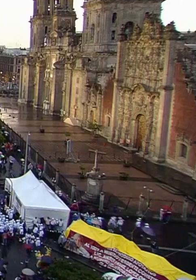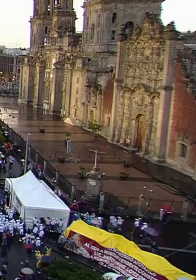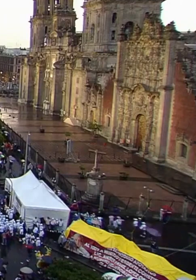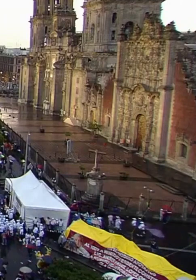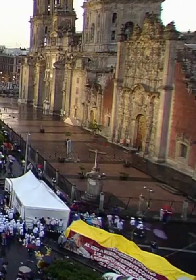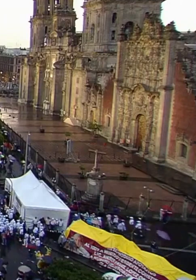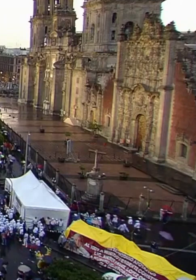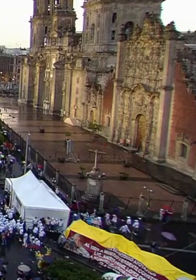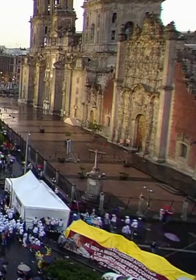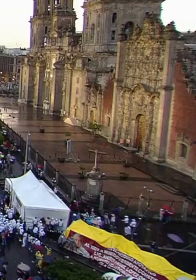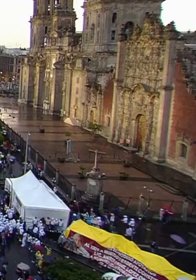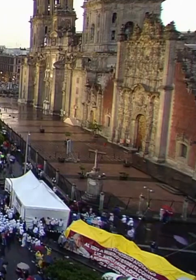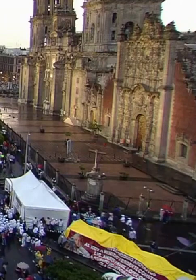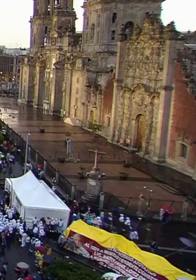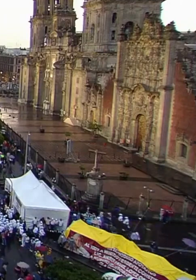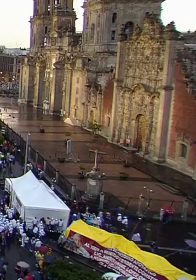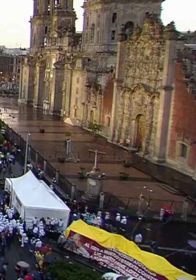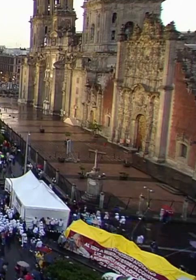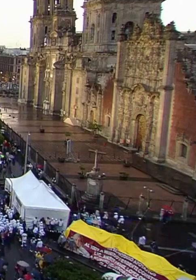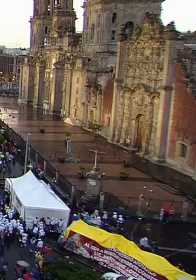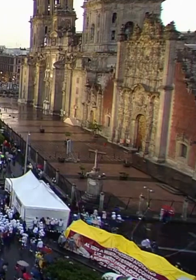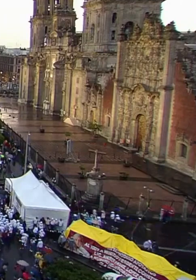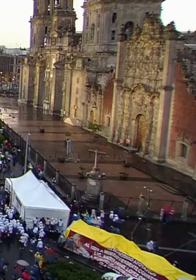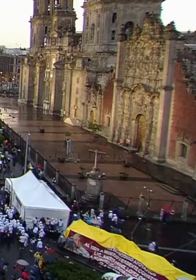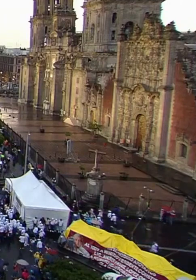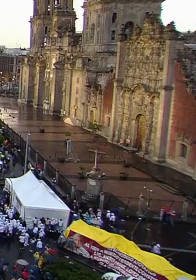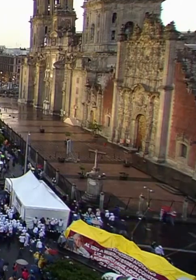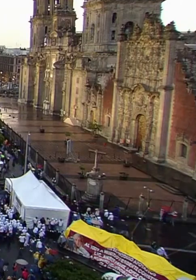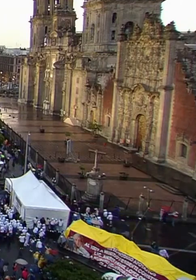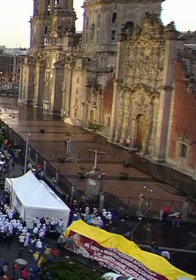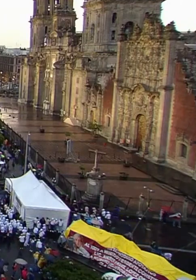nacional. Here comes the national anthem. So,